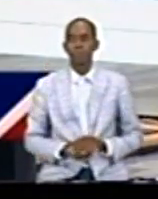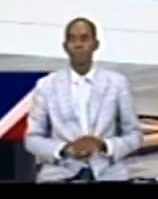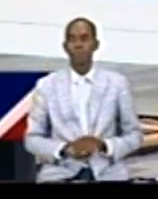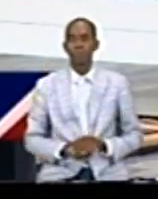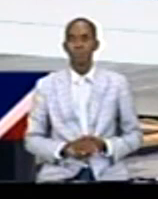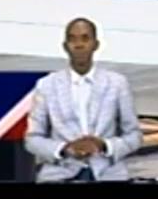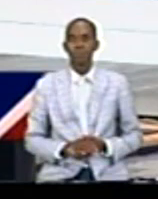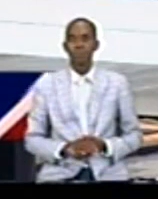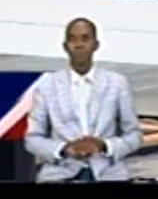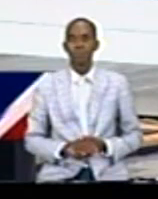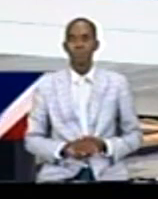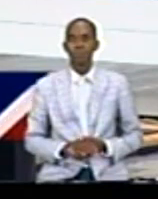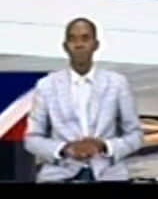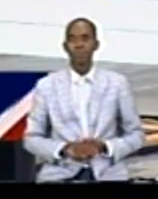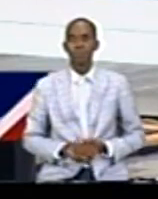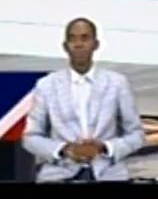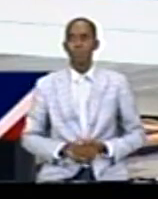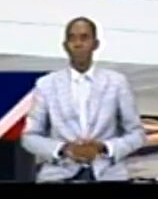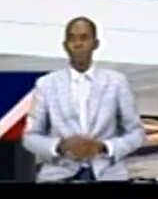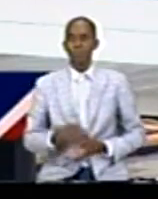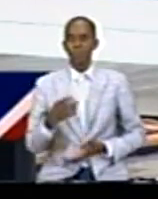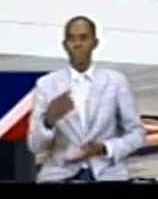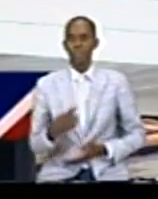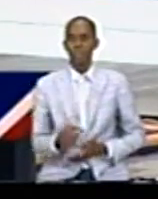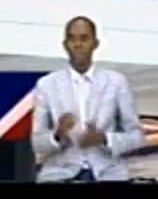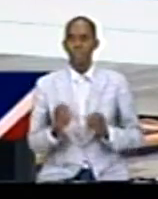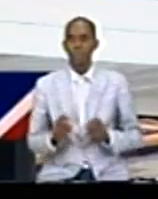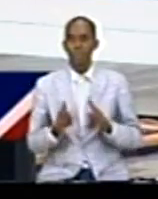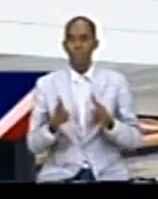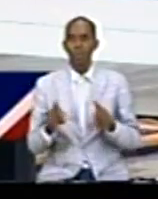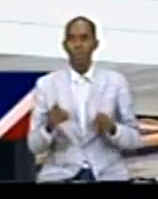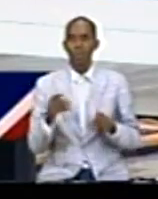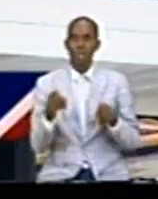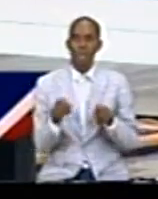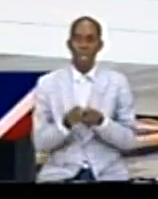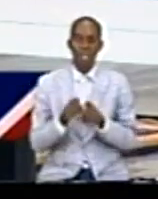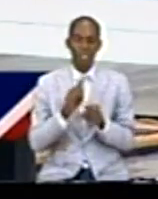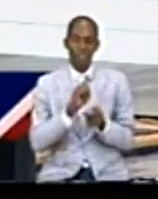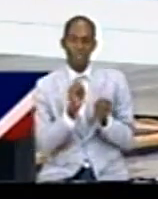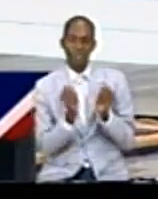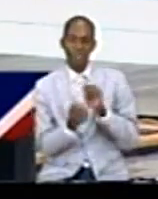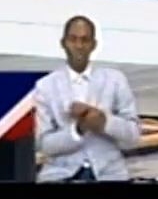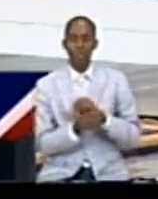14. The privilege of transformed